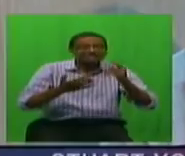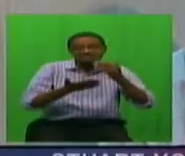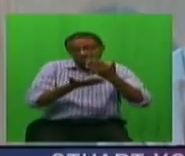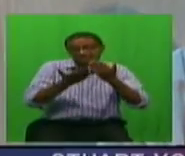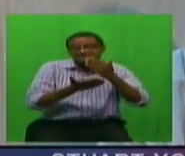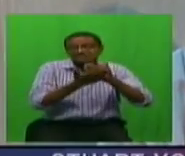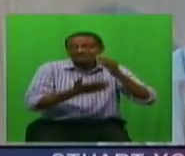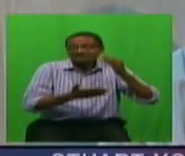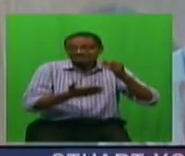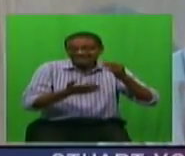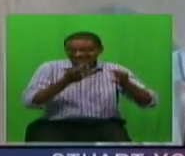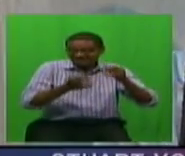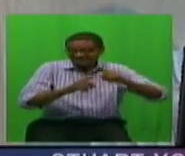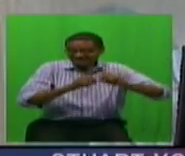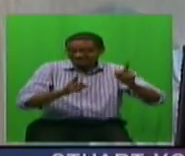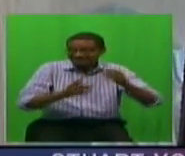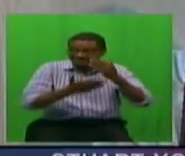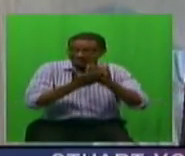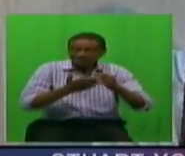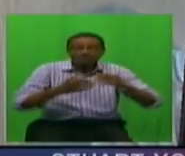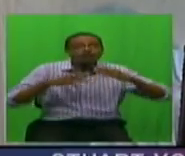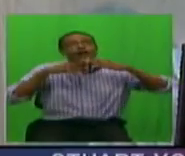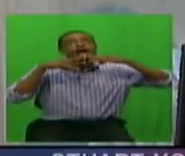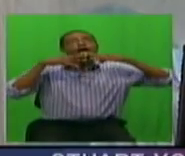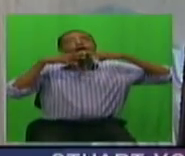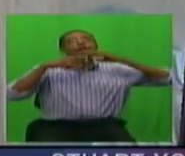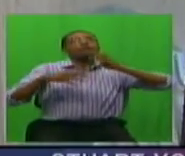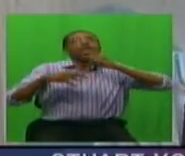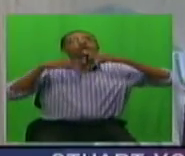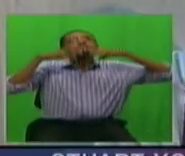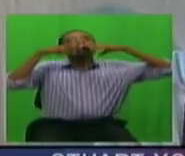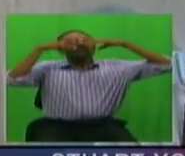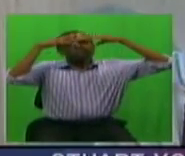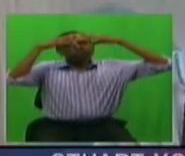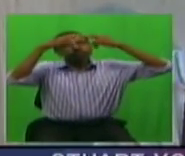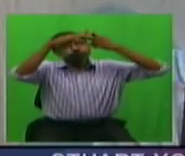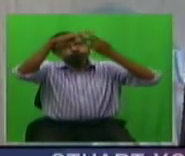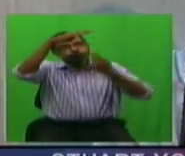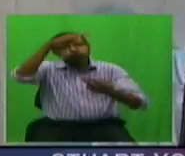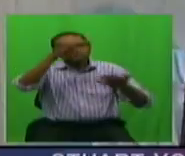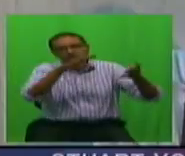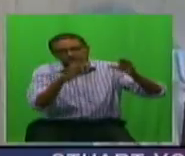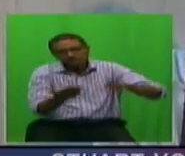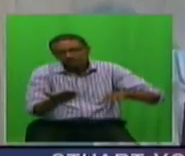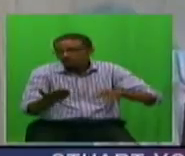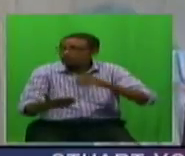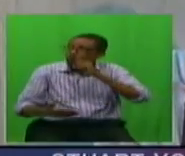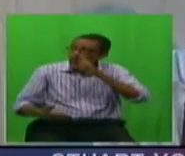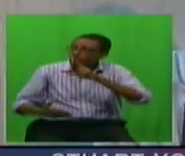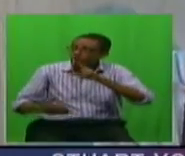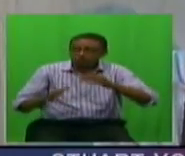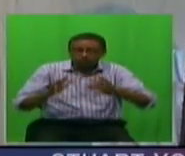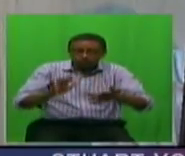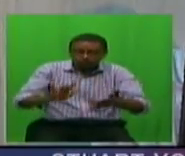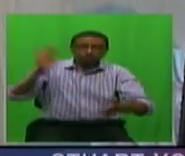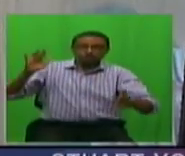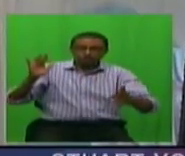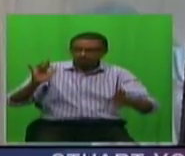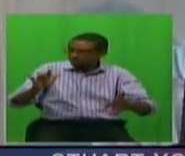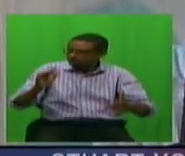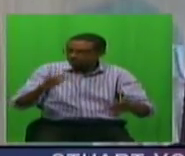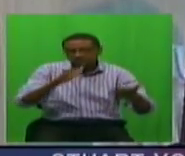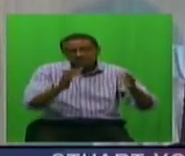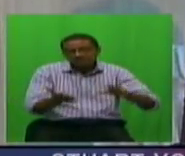by electrocution and many other areas. Fortunately, at this time, and we're quite a few days into it now, there are